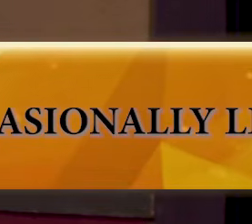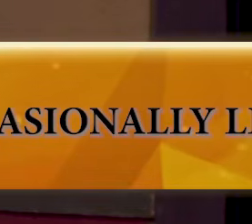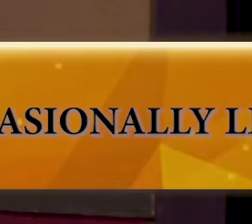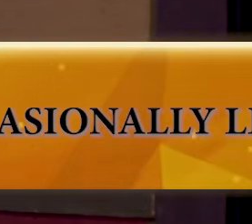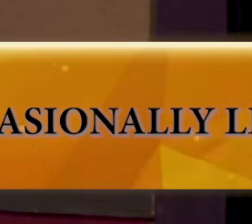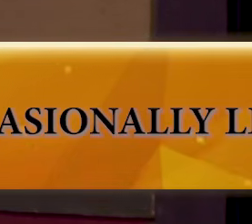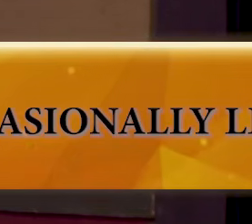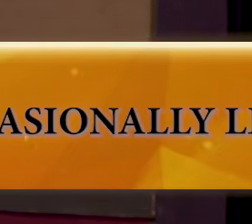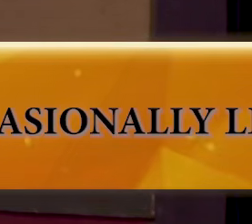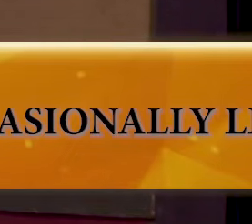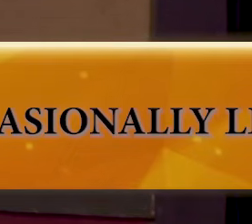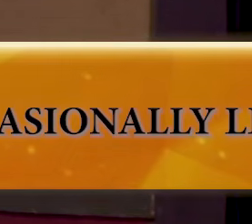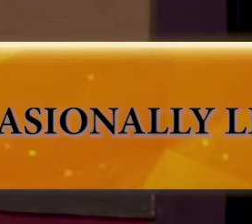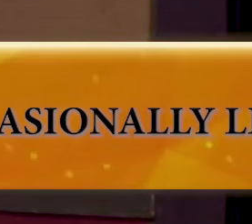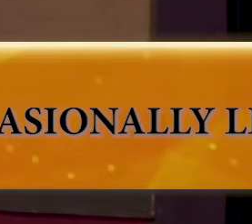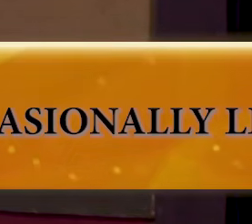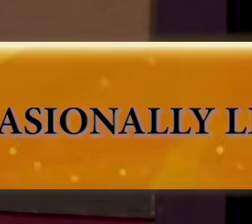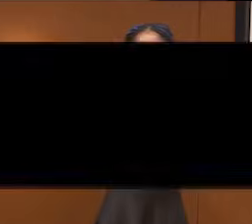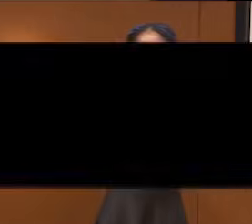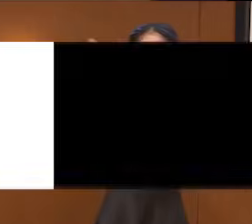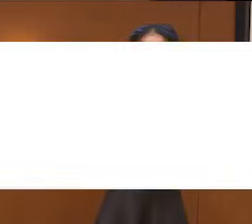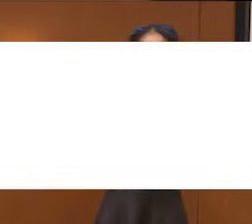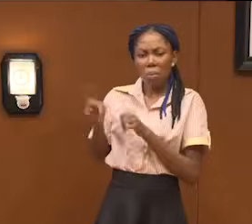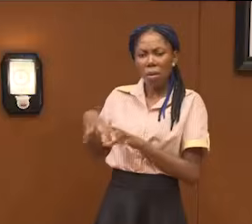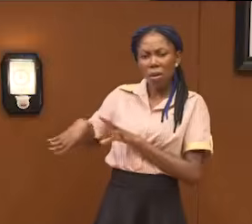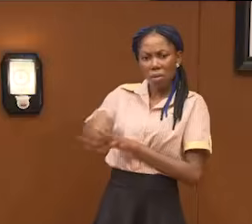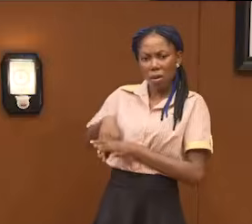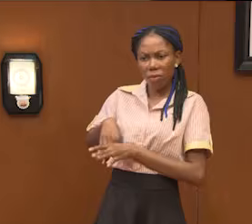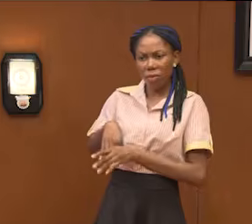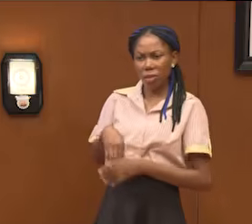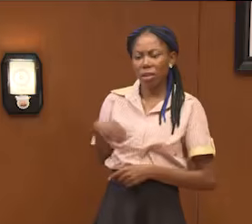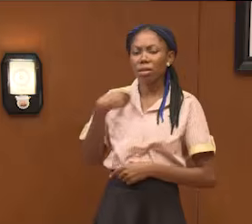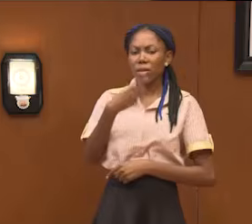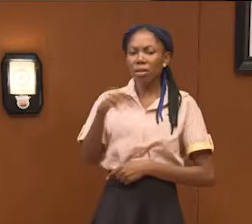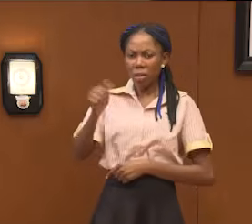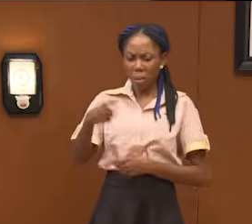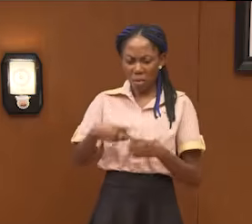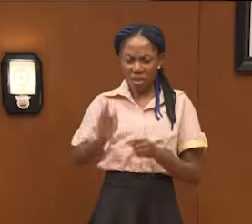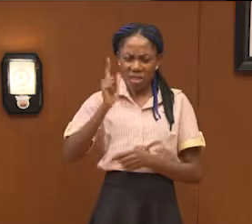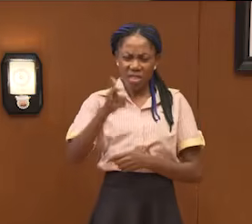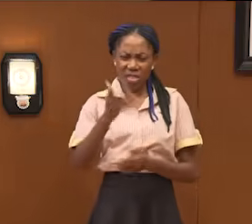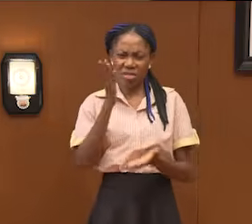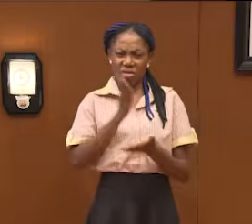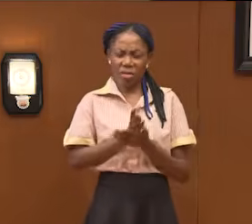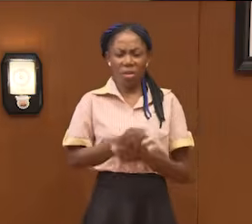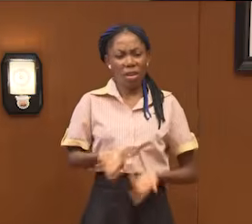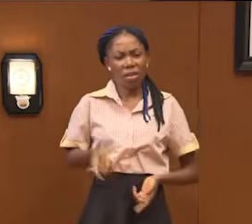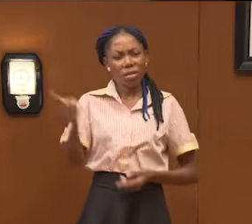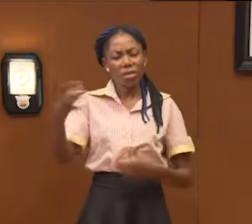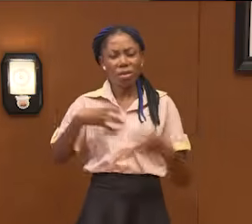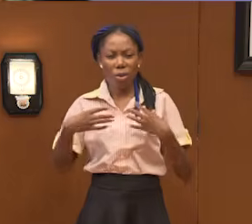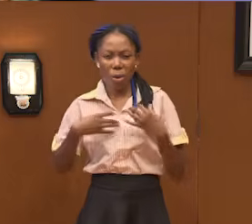covering it for the past 20 years? She has been covering it when we marry ourselves, but later on, she not do it again. So and I was complaining that I'm